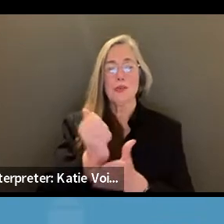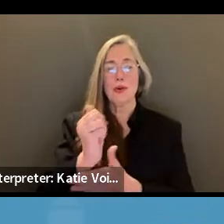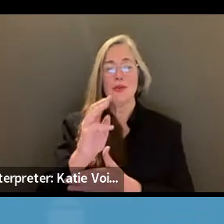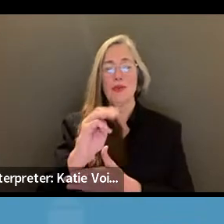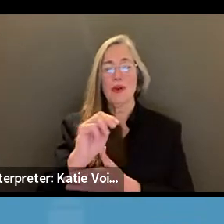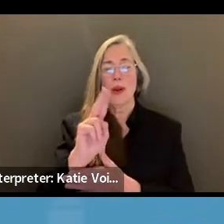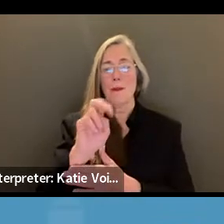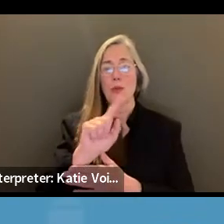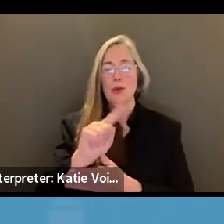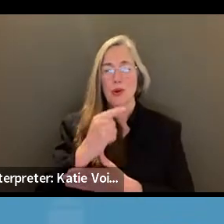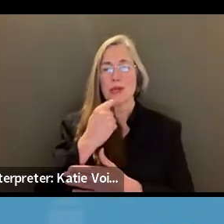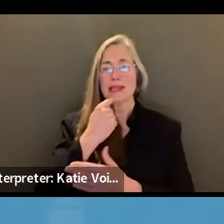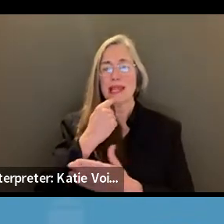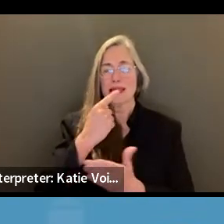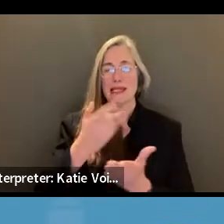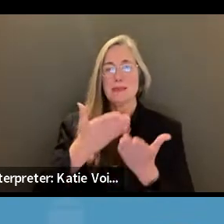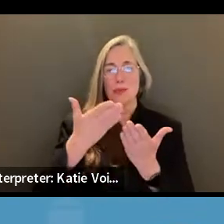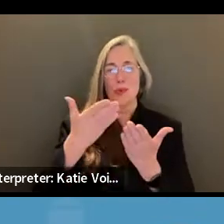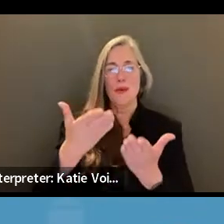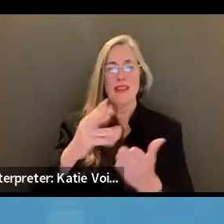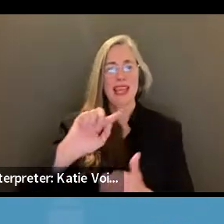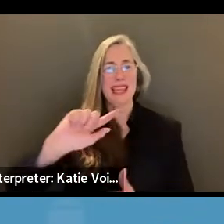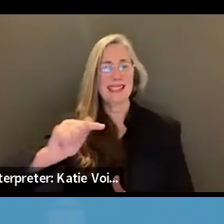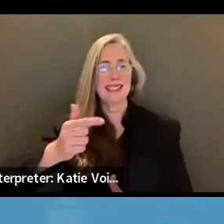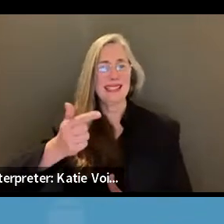move. And a second?